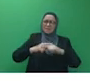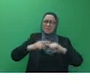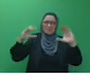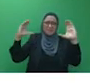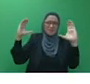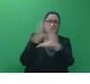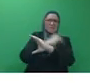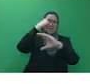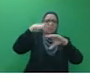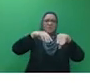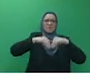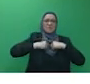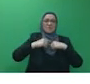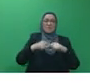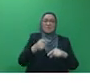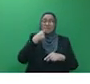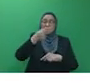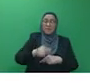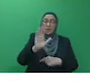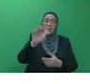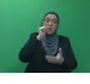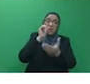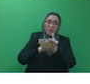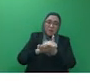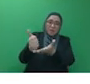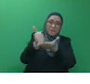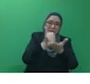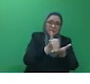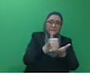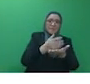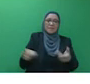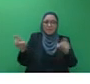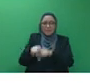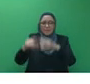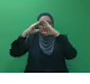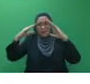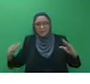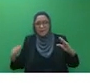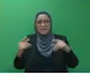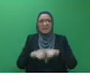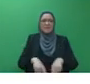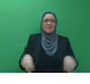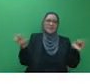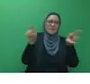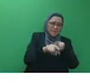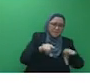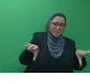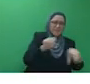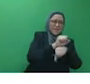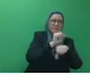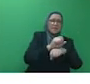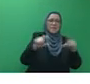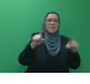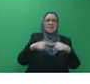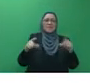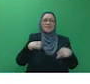uh but you are in the same house trying to do the same thing things a different way you are trying to cope she's trying to cook tell us could you share with us the